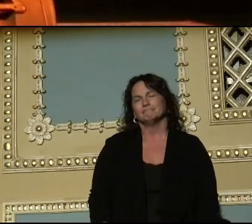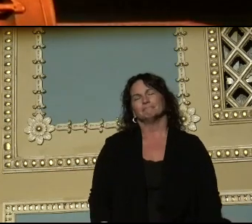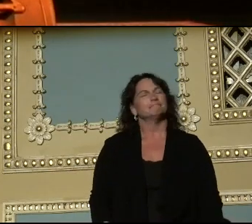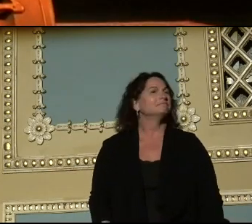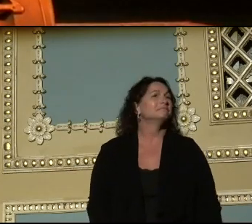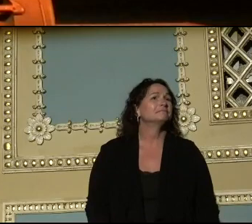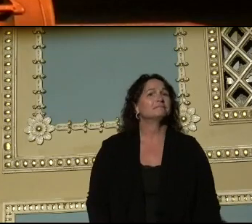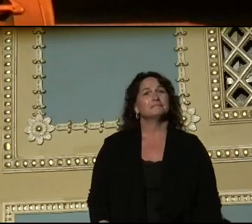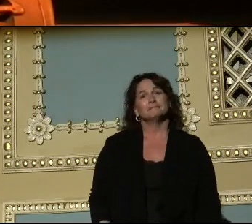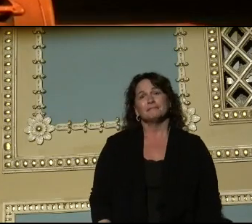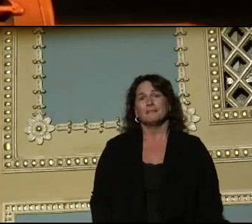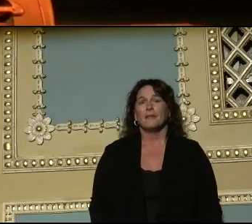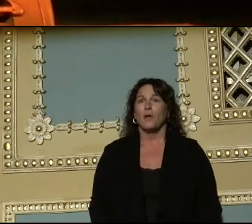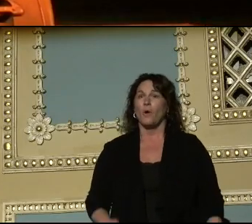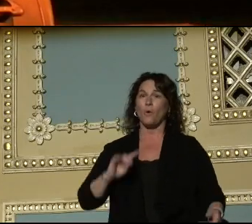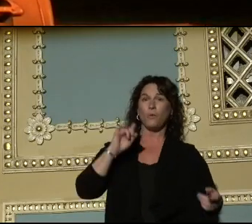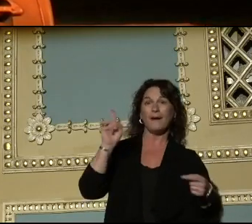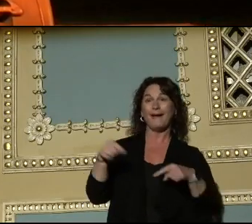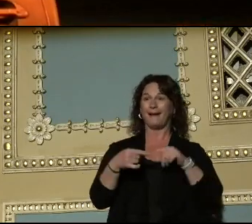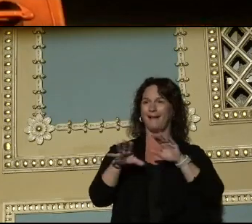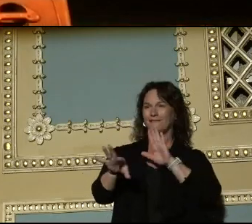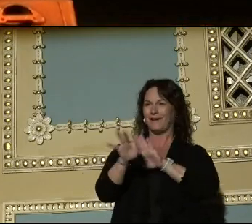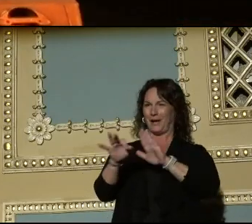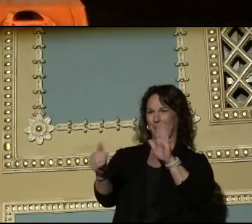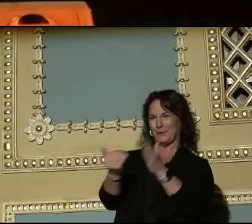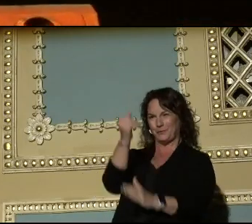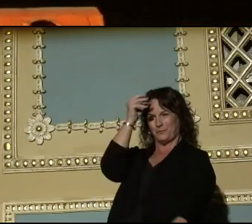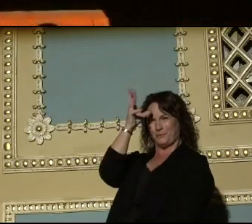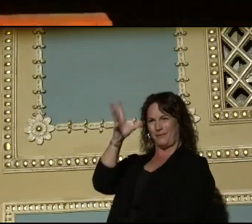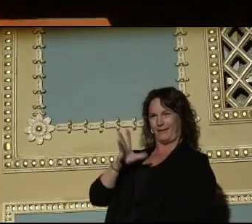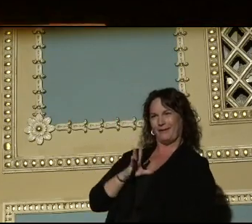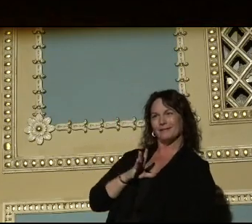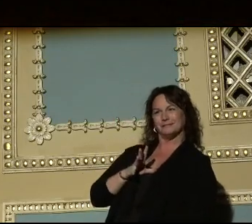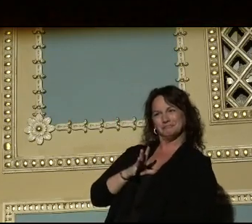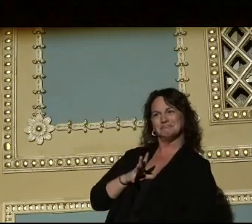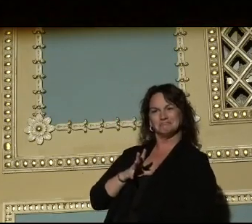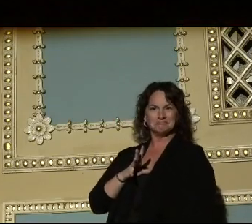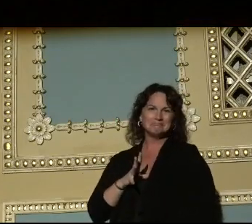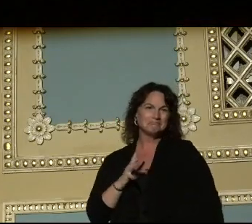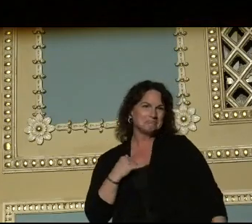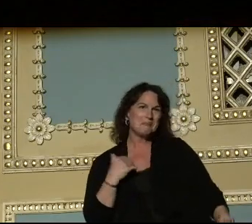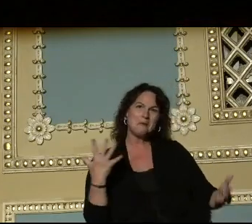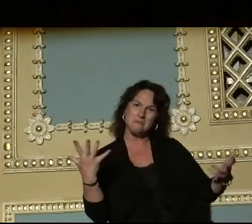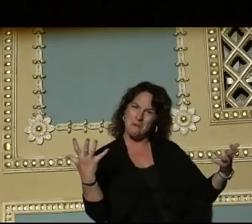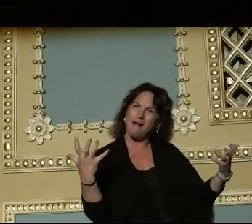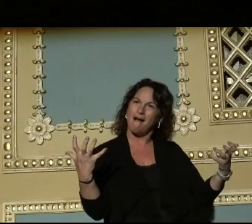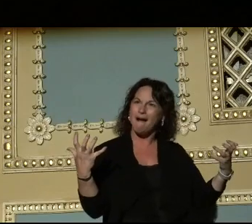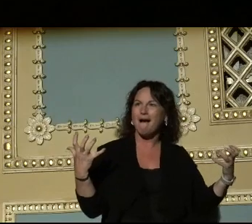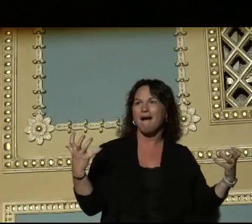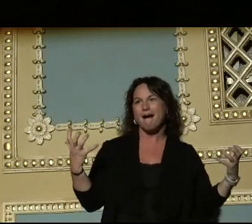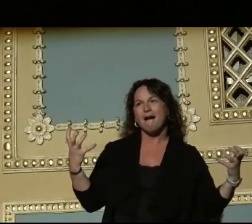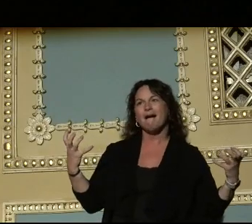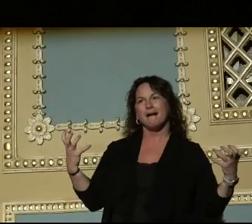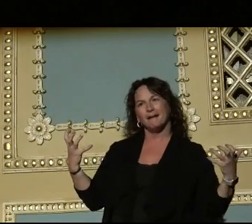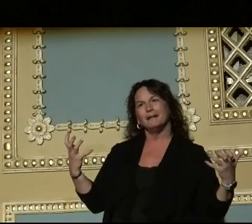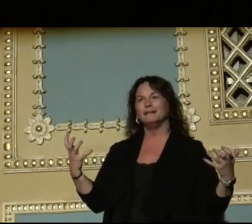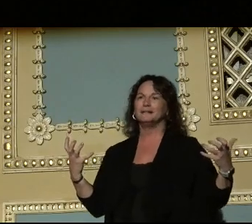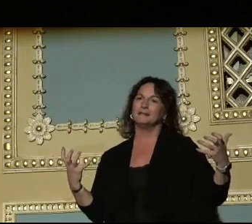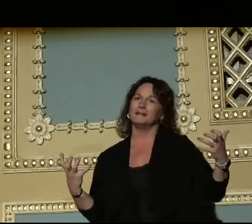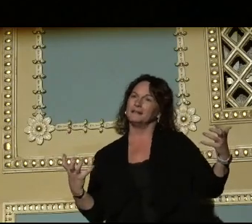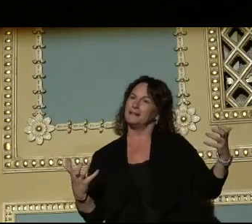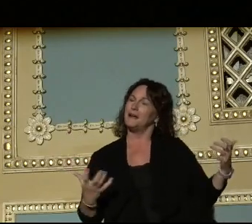When I find a new man that I want for mine, it